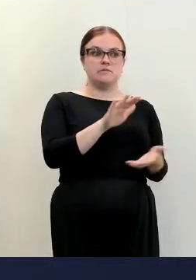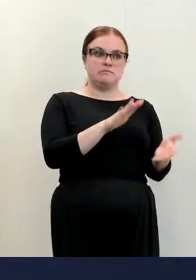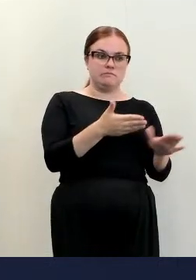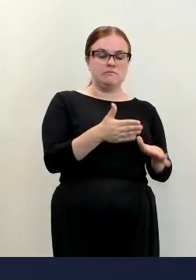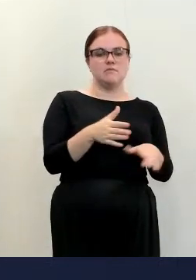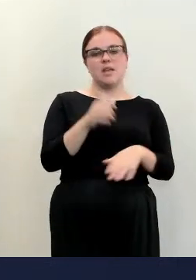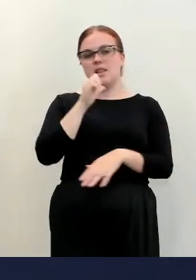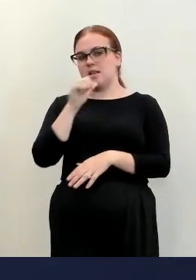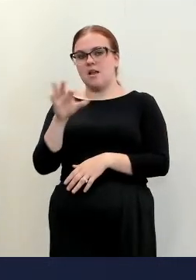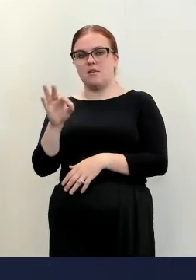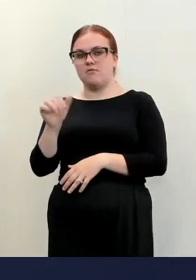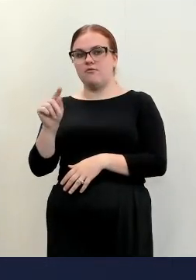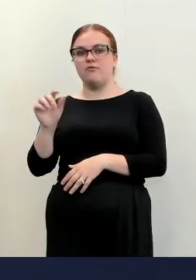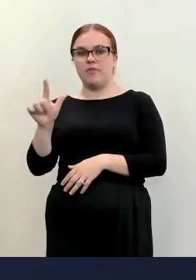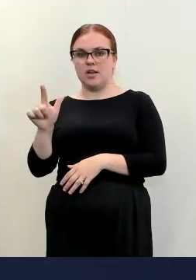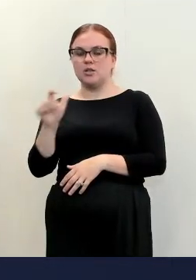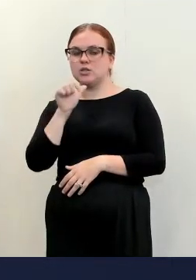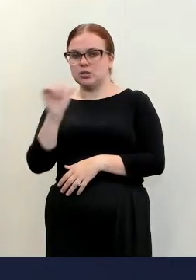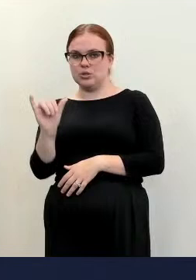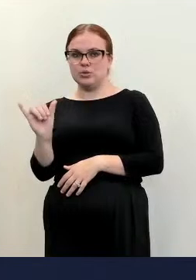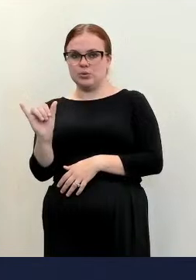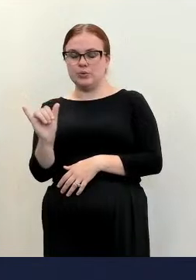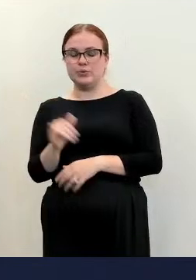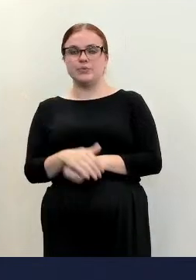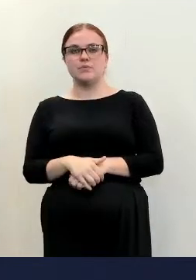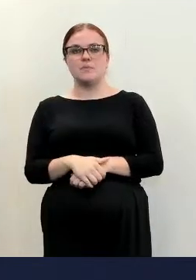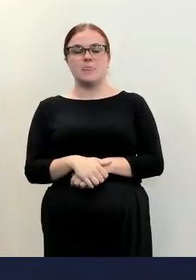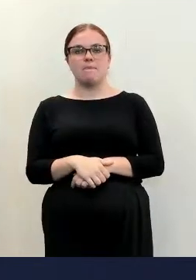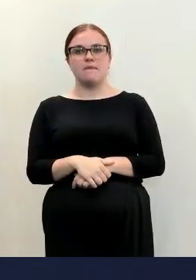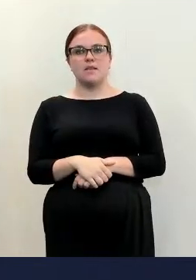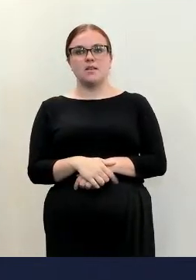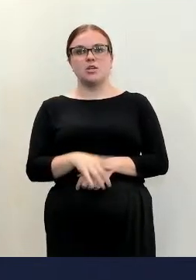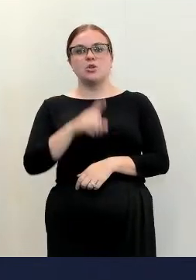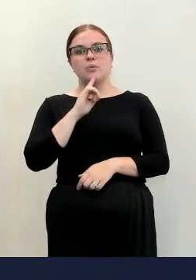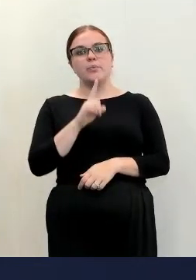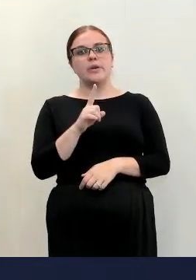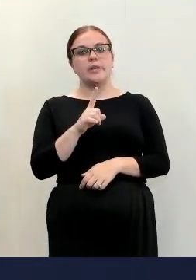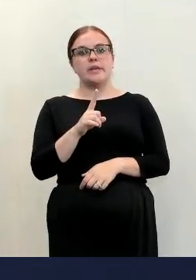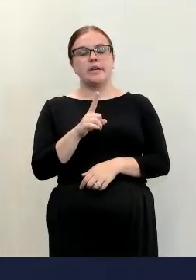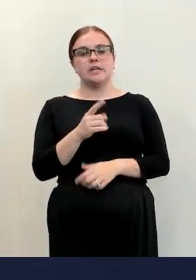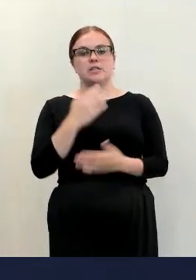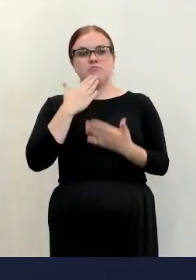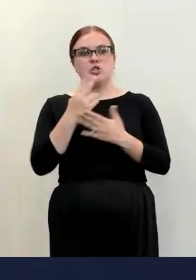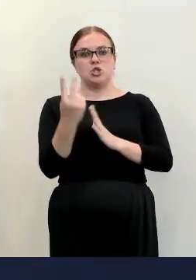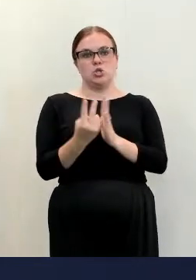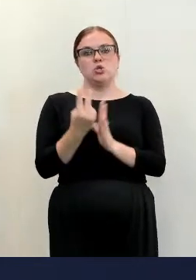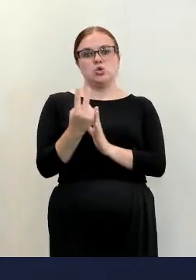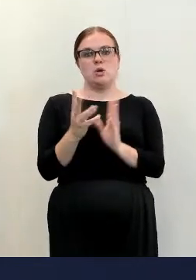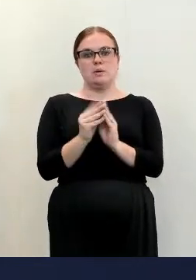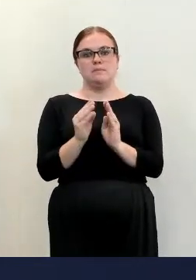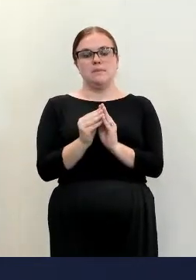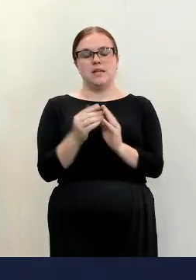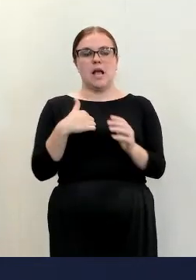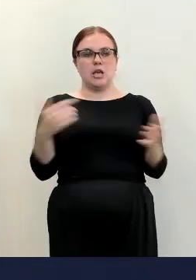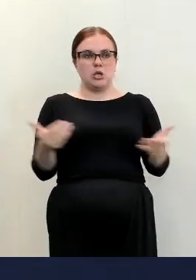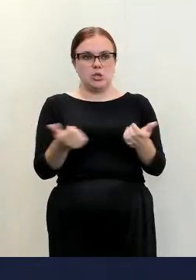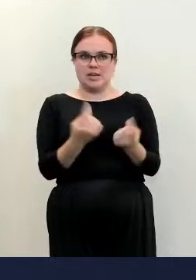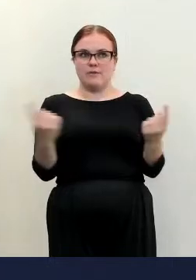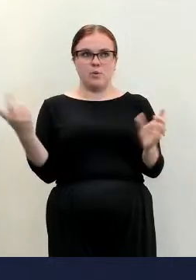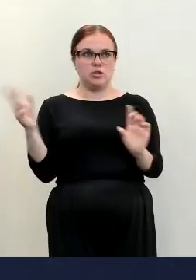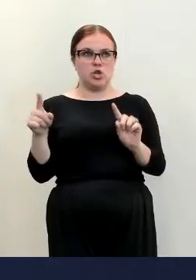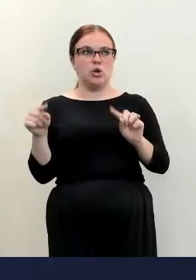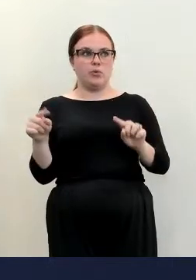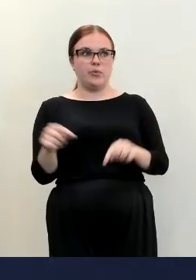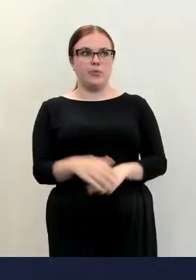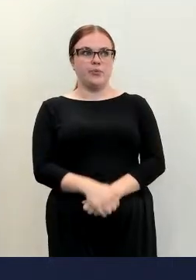about the non-fatal overdoses that law enforcement responds to. So it's a really rich 2 hours, so I encourage everybody to attend. Thanks.